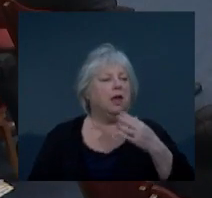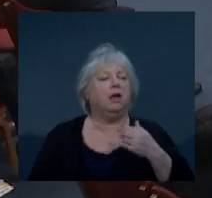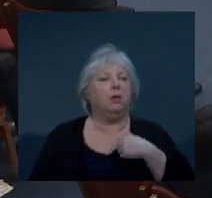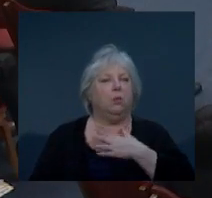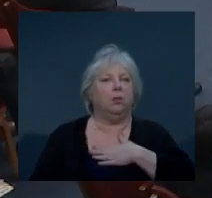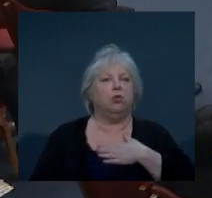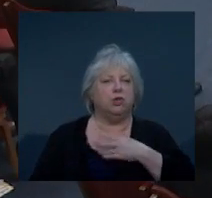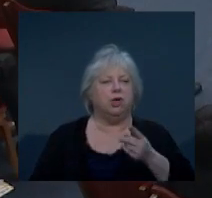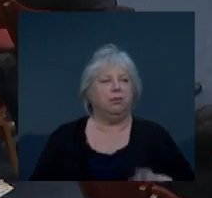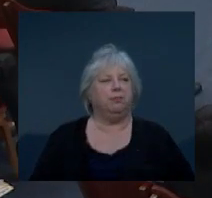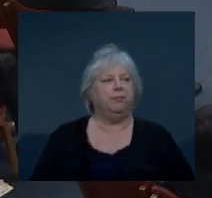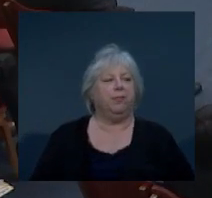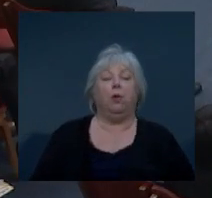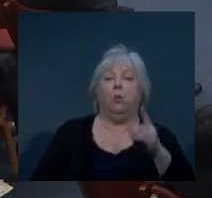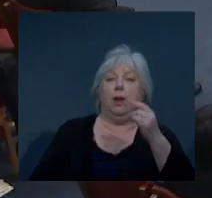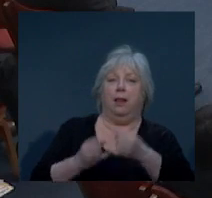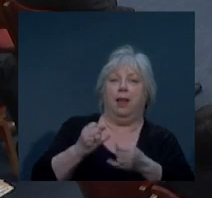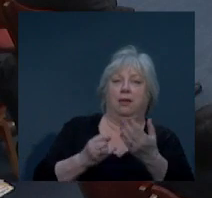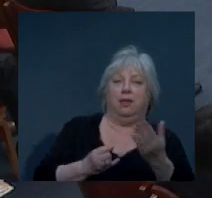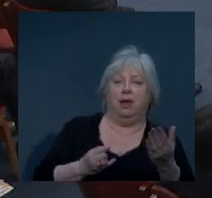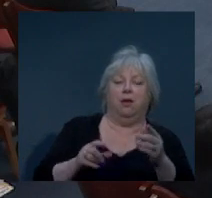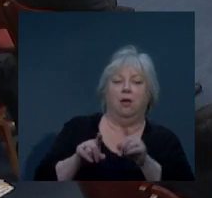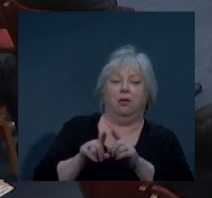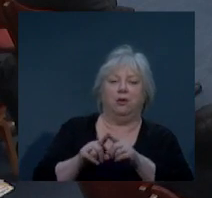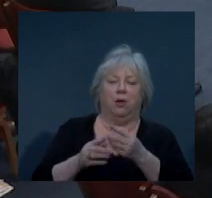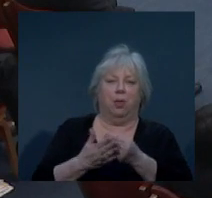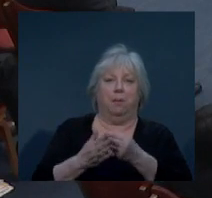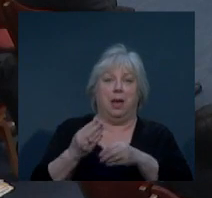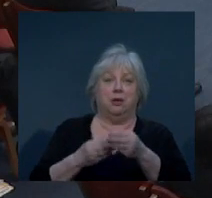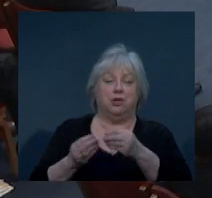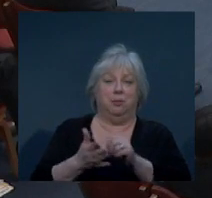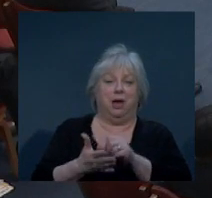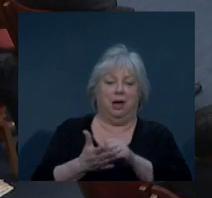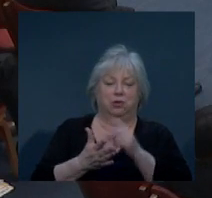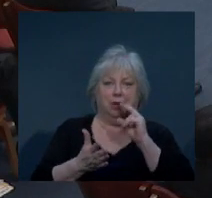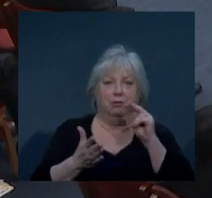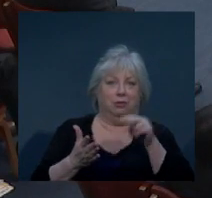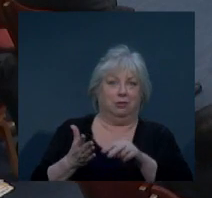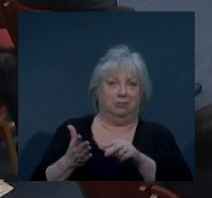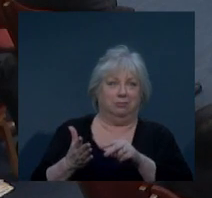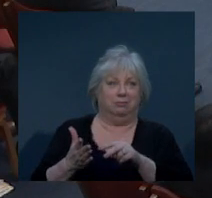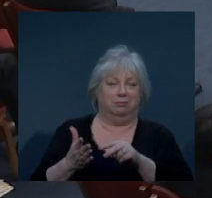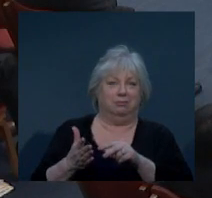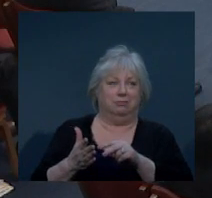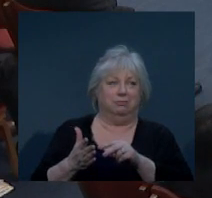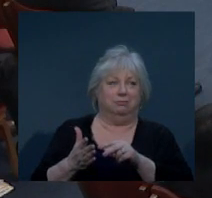We do appreciate you. One last thing, I also looked at the budget page.